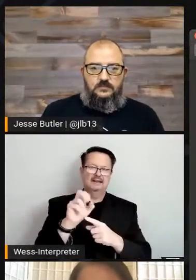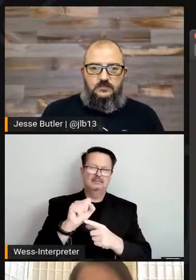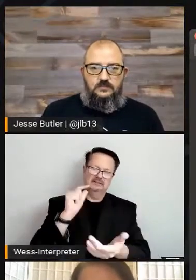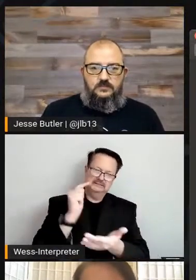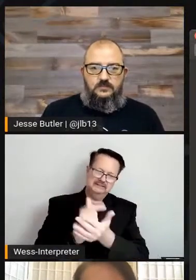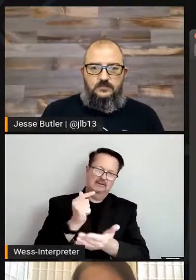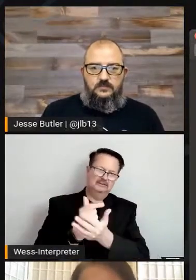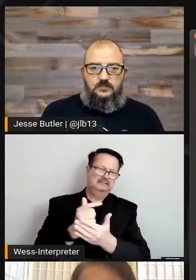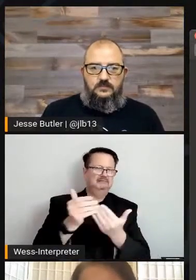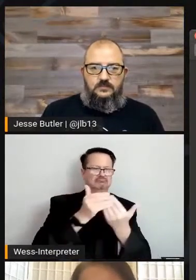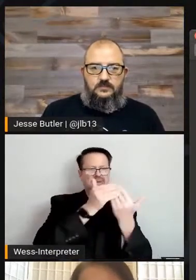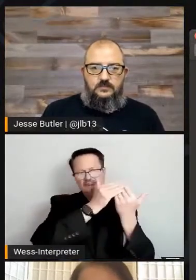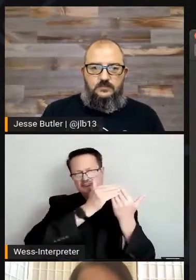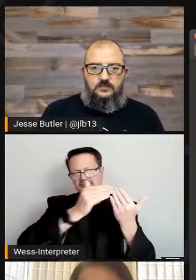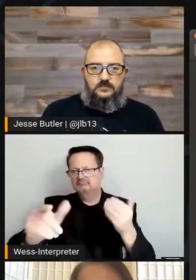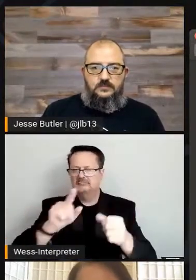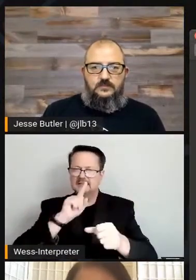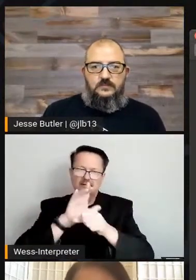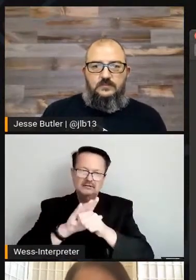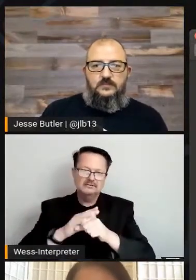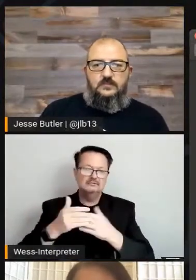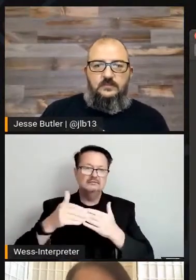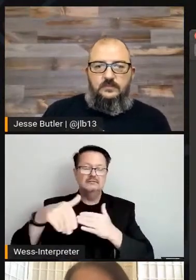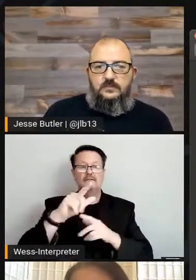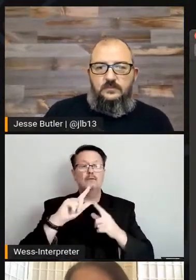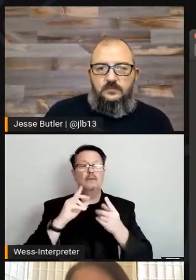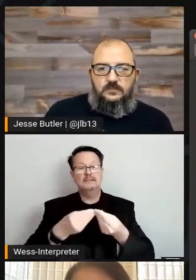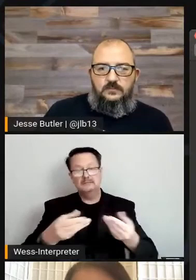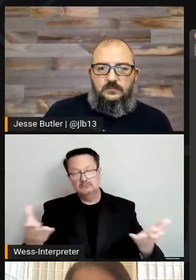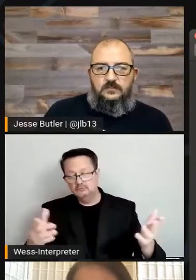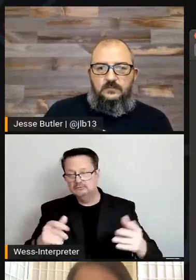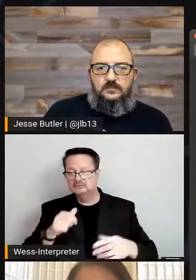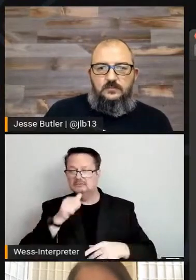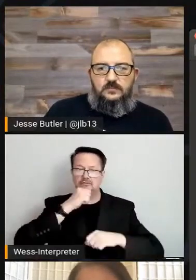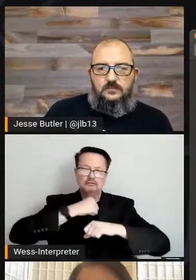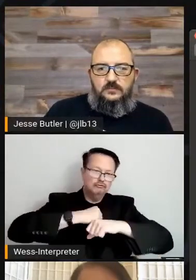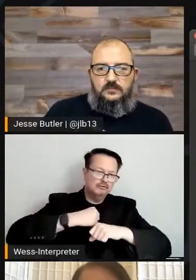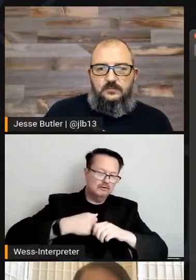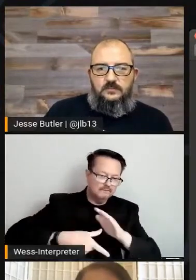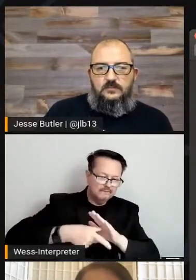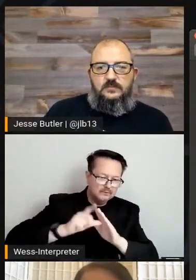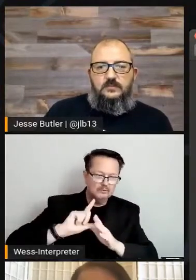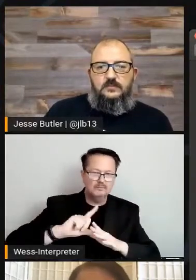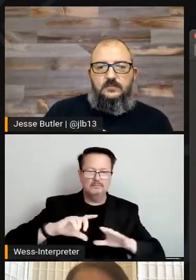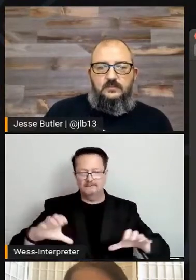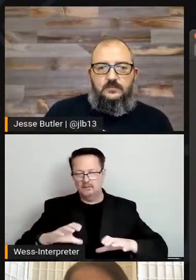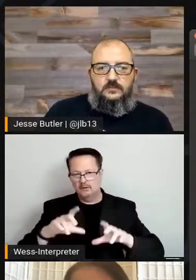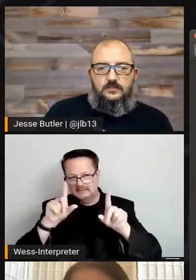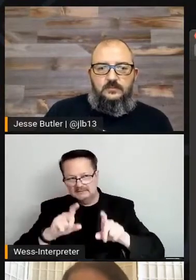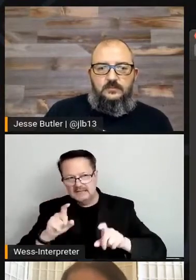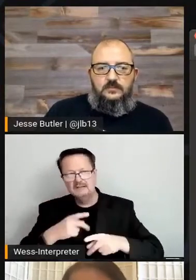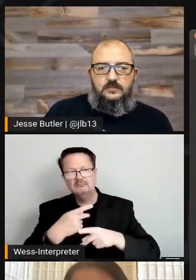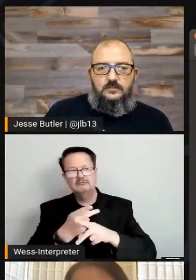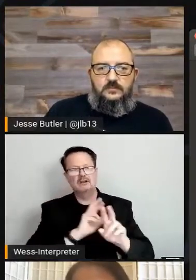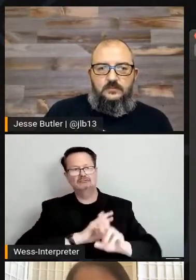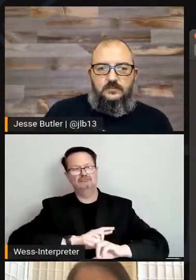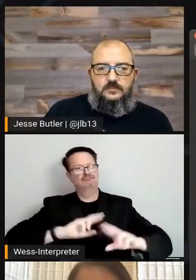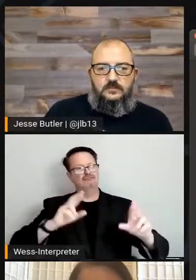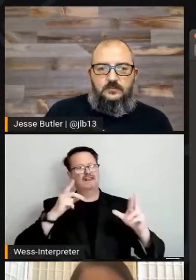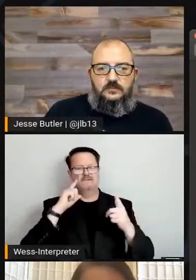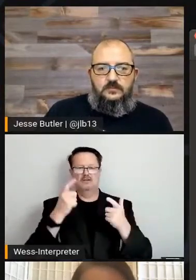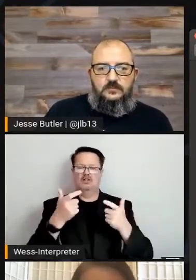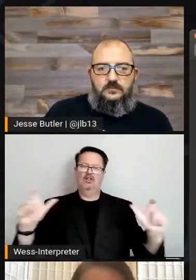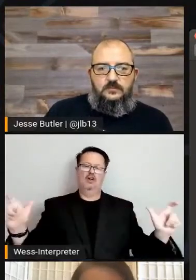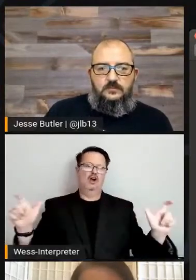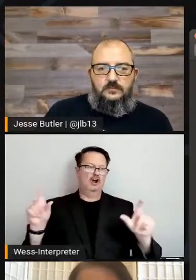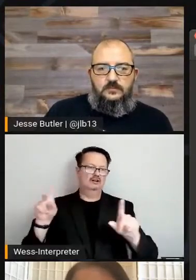downstream in a distribution, which is security reviewed, which is performance tested, production ready for large scale